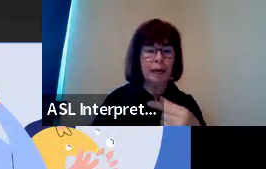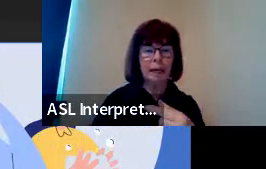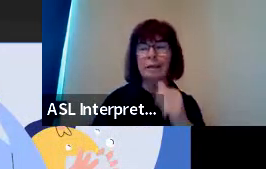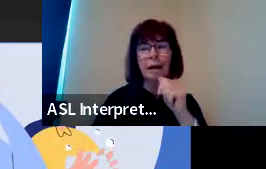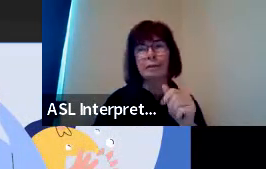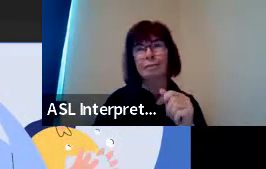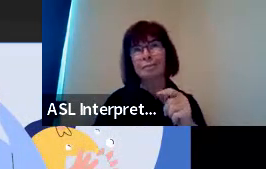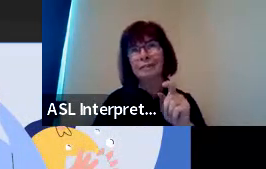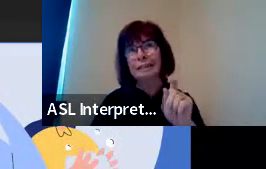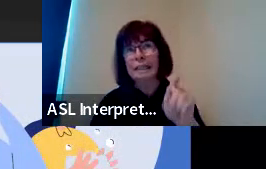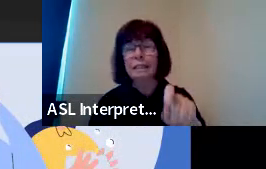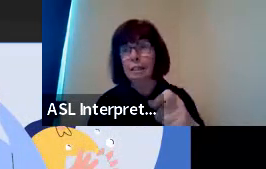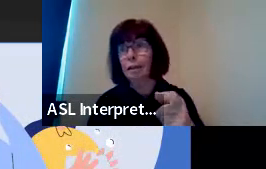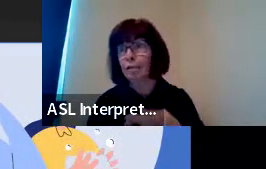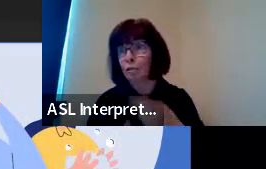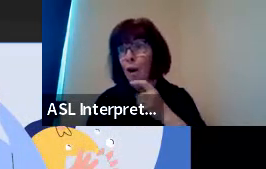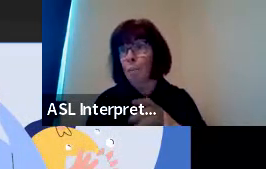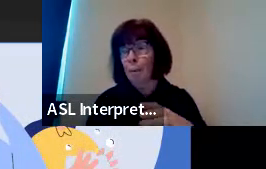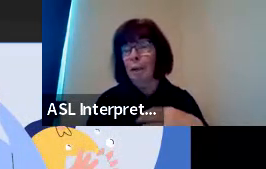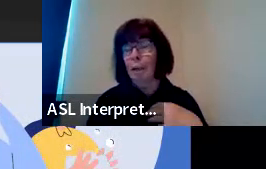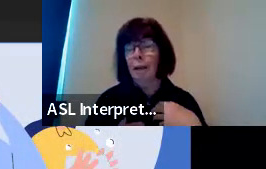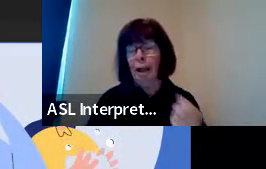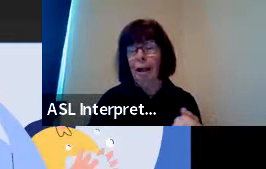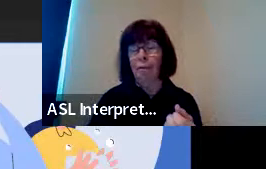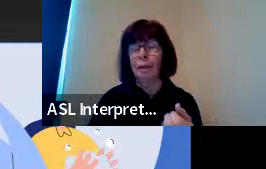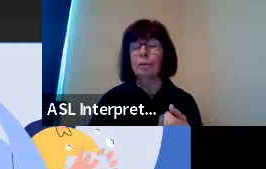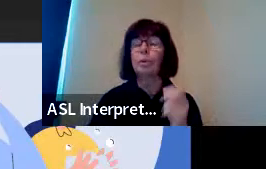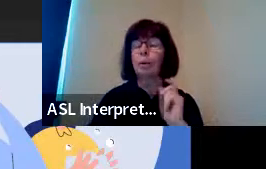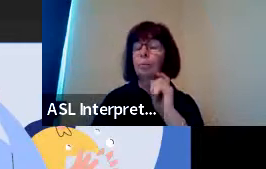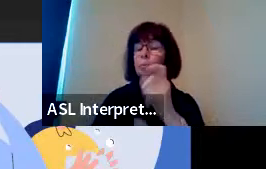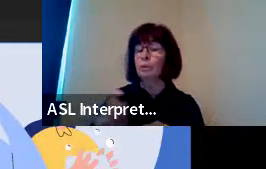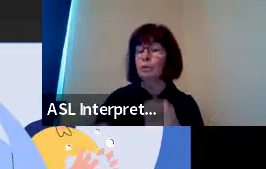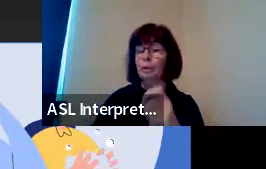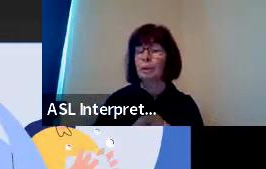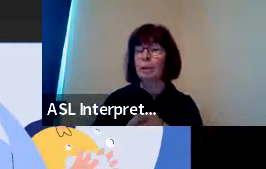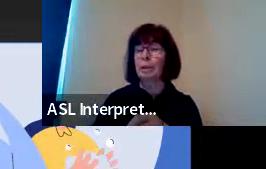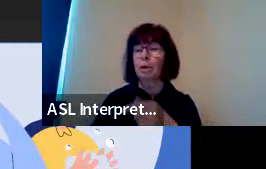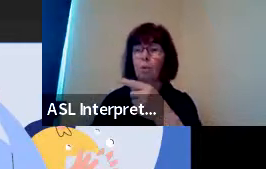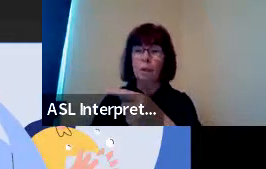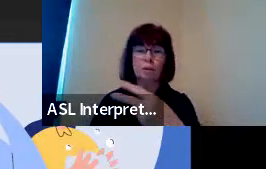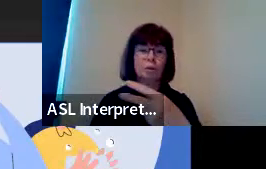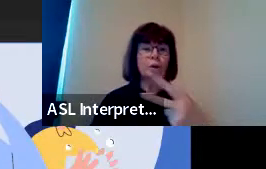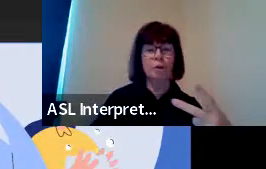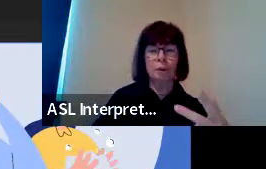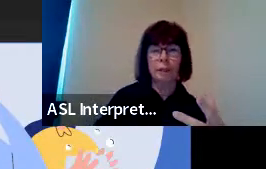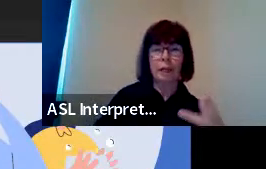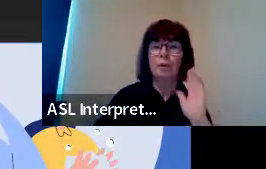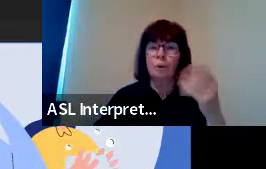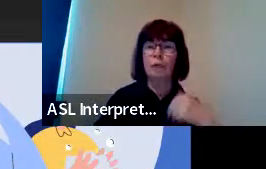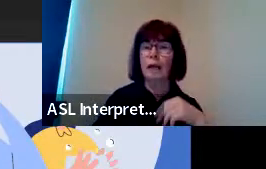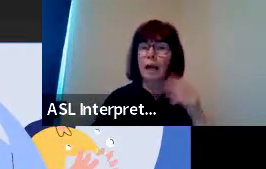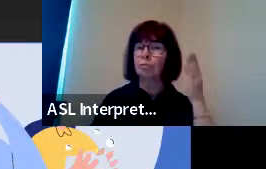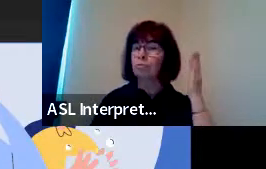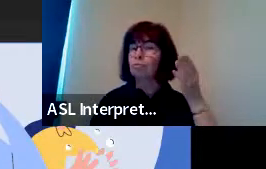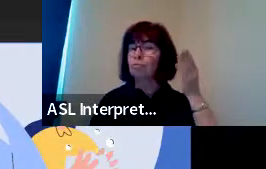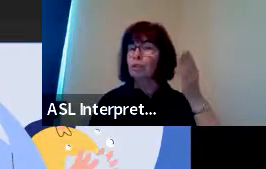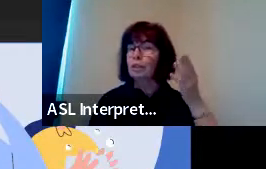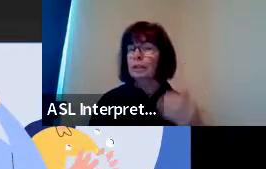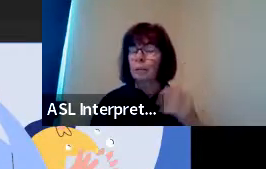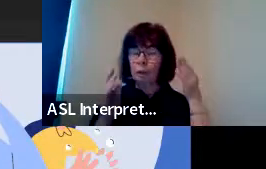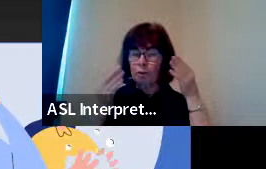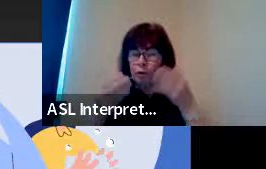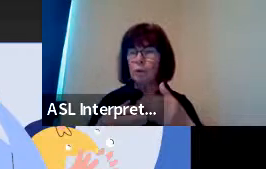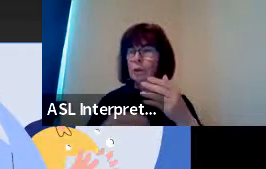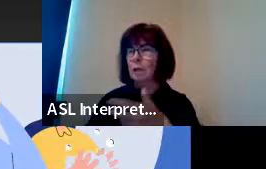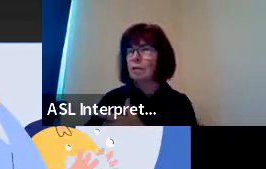department, are into breakout groups, 1 of 3. And then we're going to have facilitators that focus on vaccine for